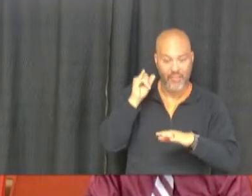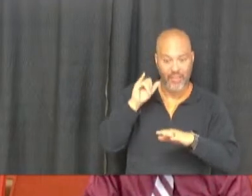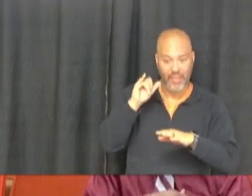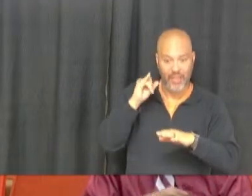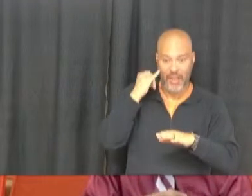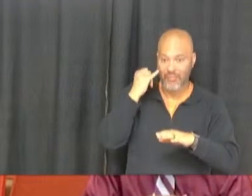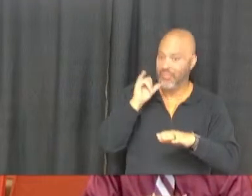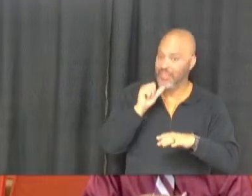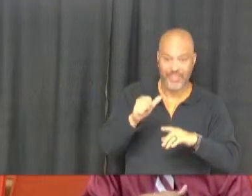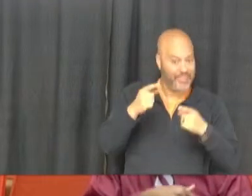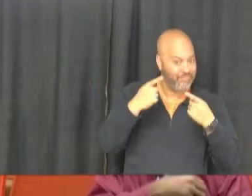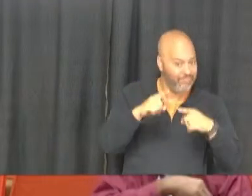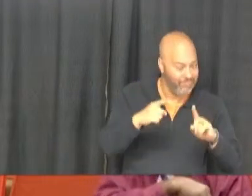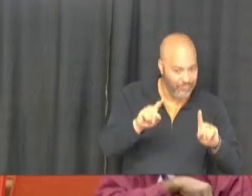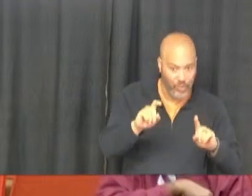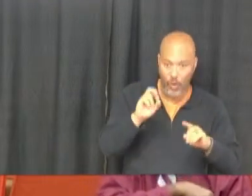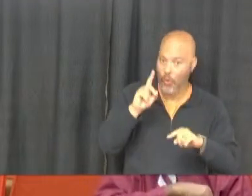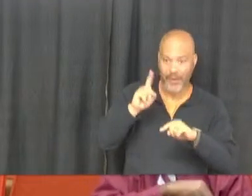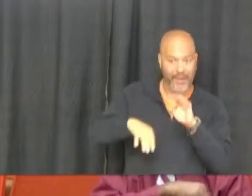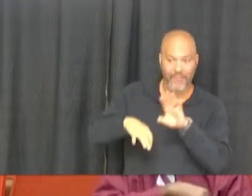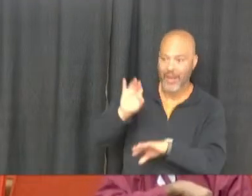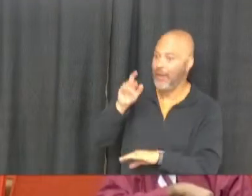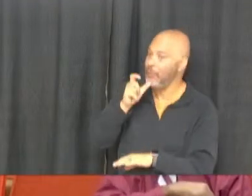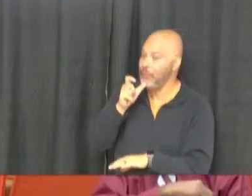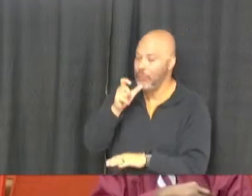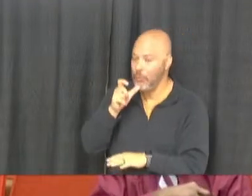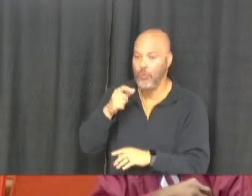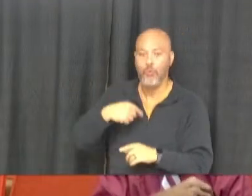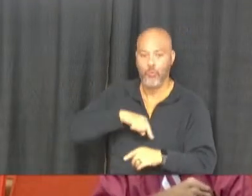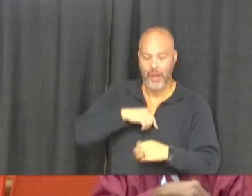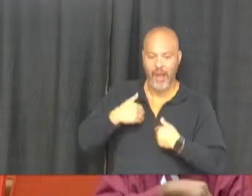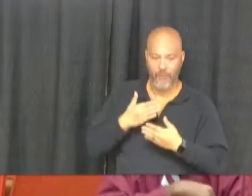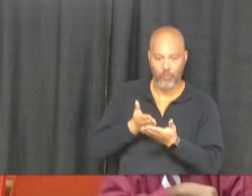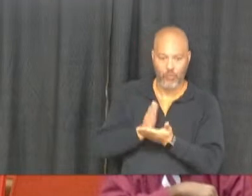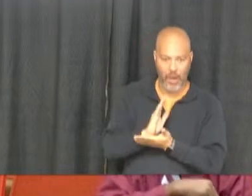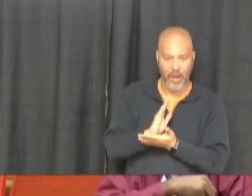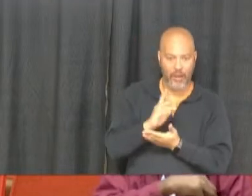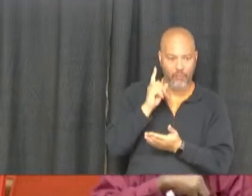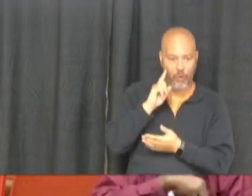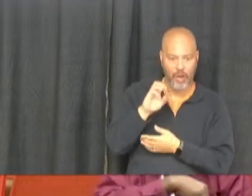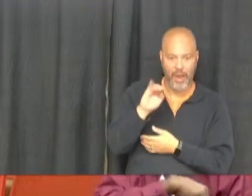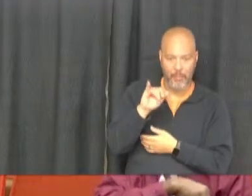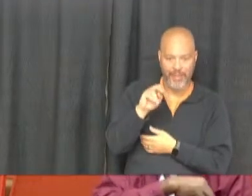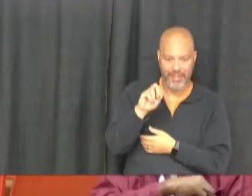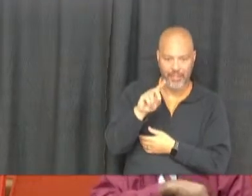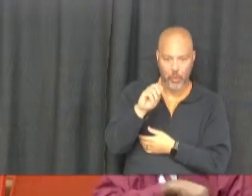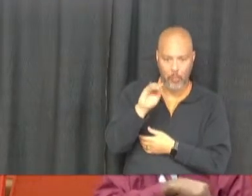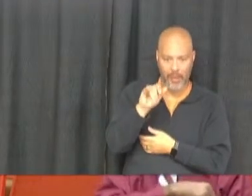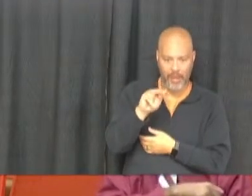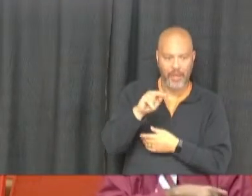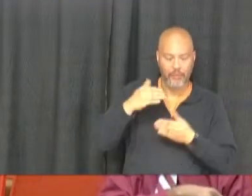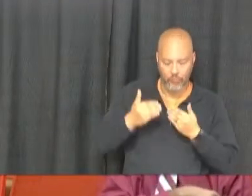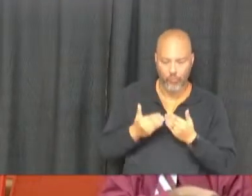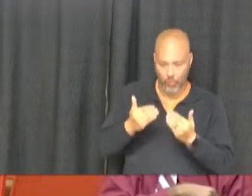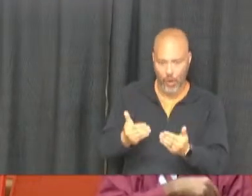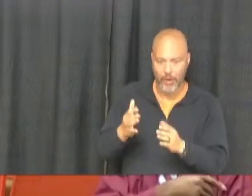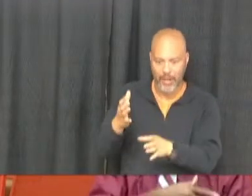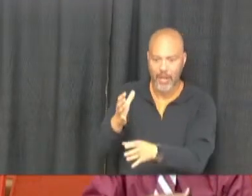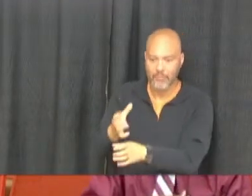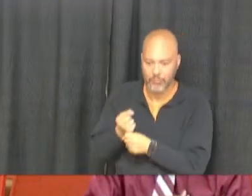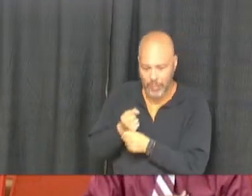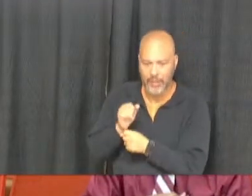is unsuccessful, or if the heirs aren't located, then we retain the right for the eminent domain to proceed forward with the